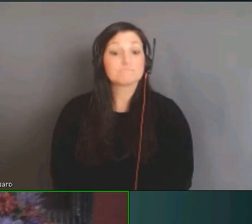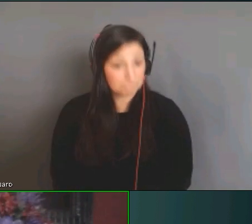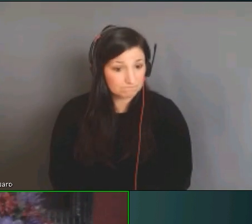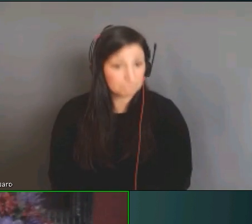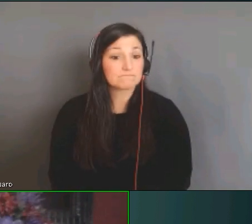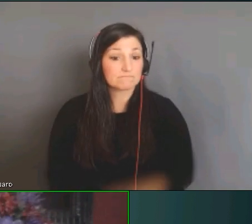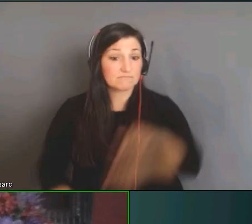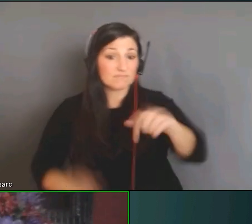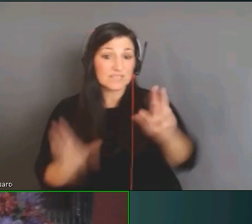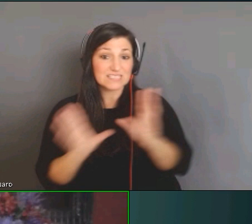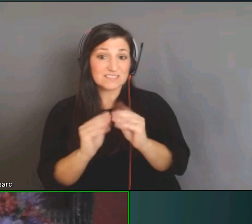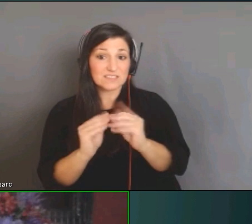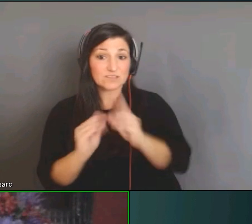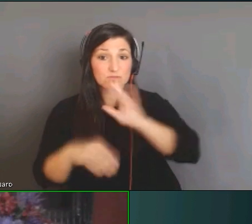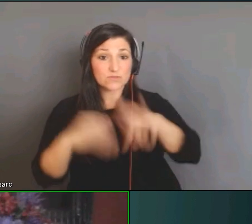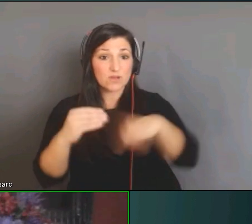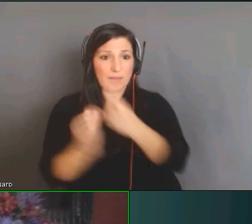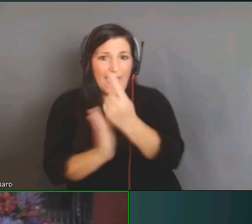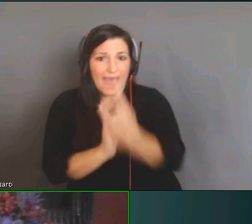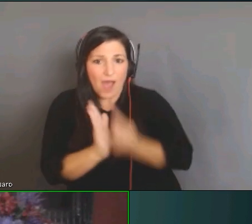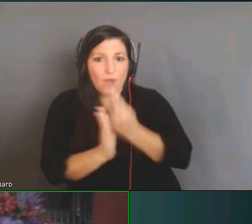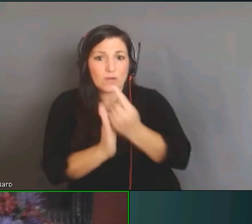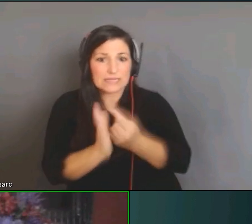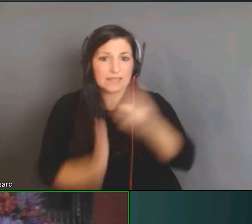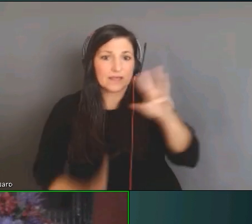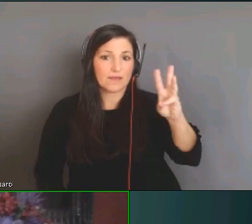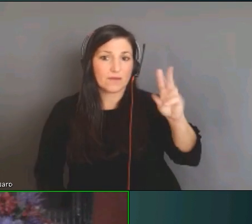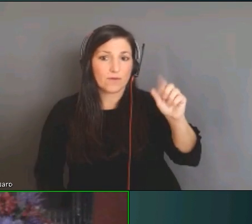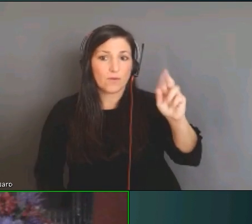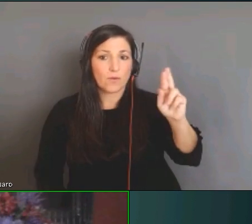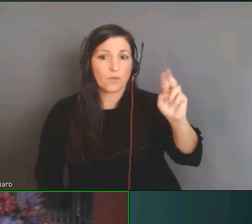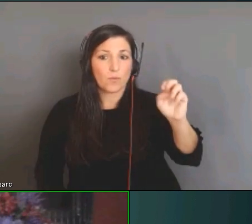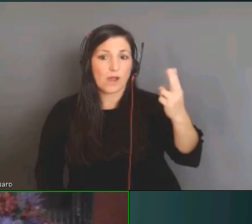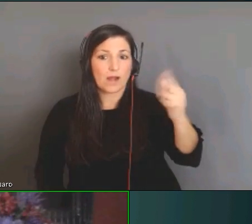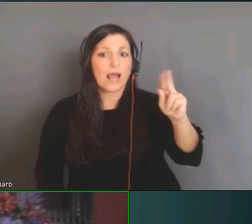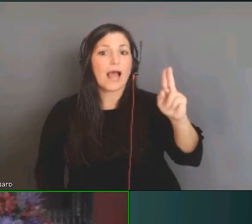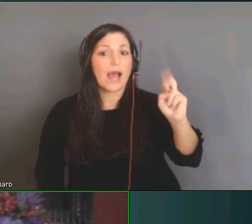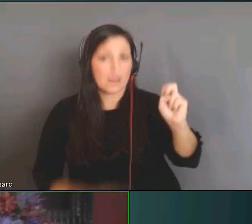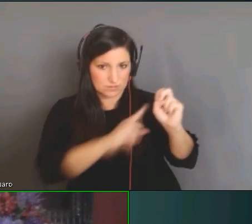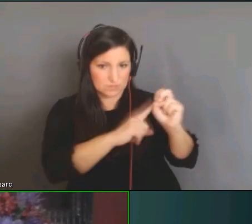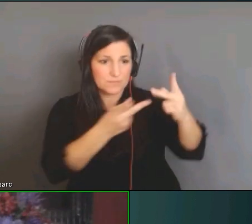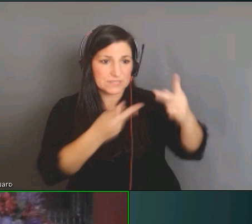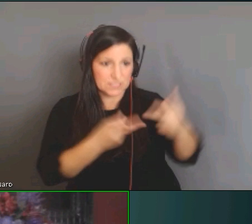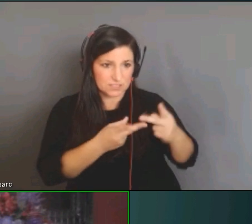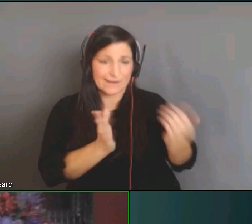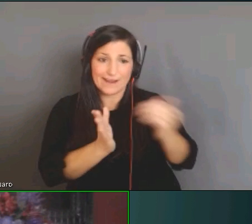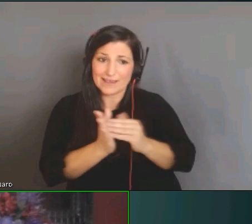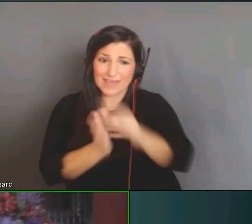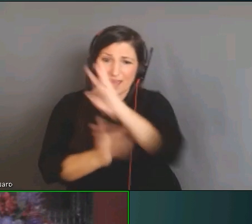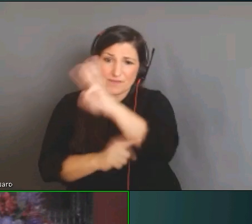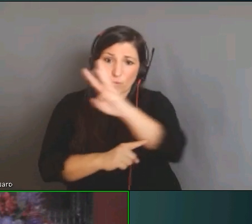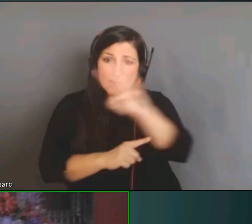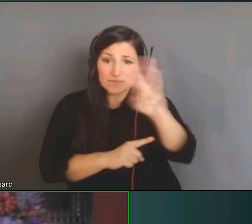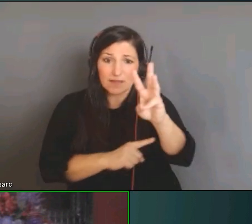warehouse positions, right? So for those positions, again, you want to go to Amazon delivers.jobs. If you're interested in all the other